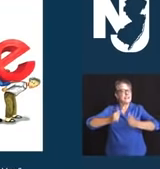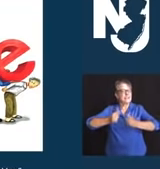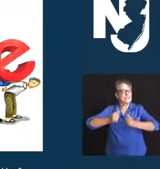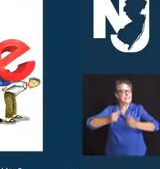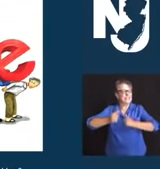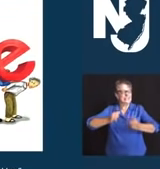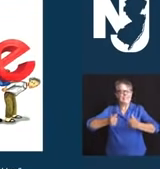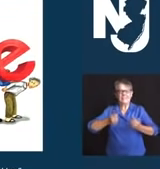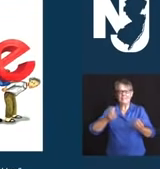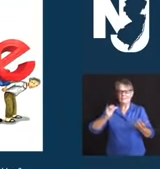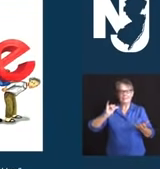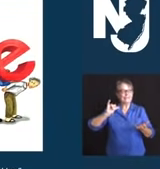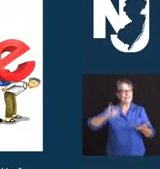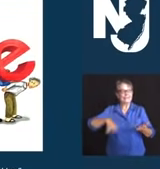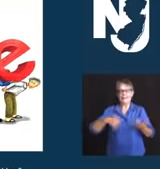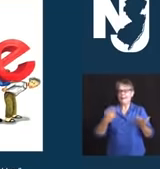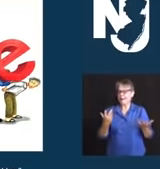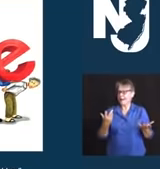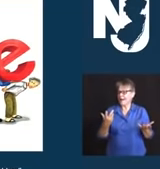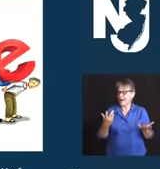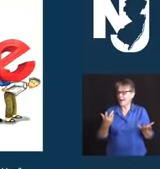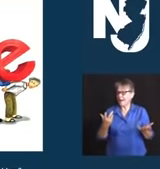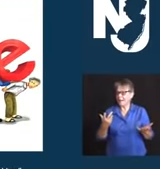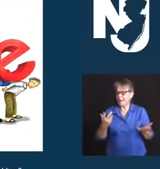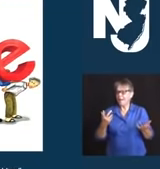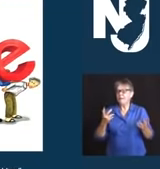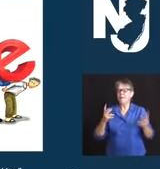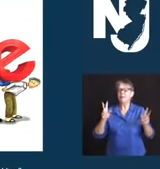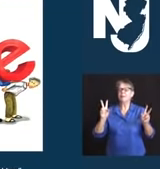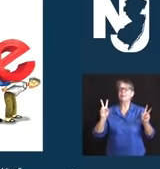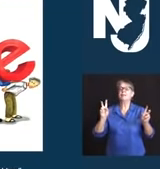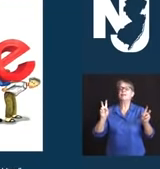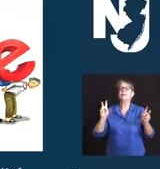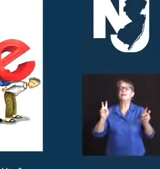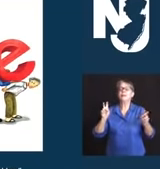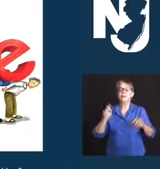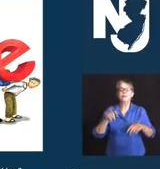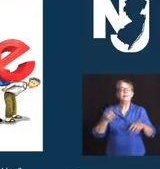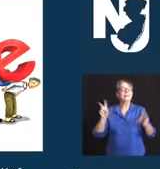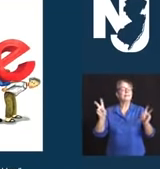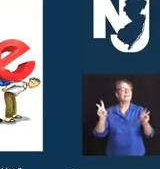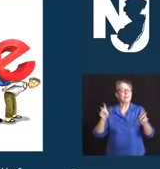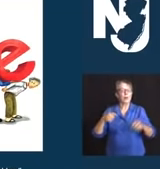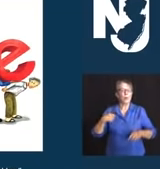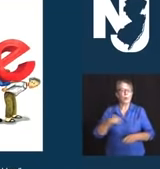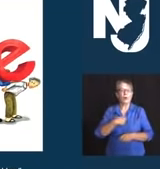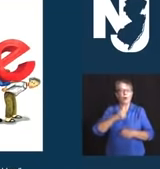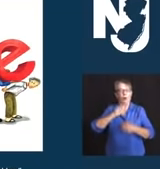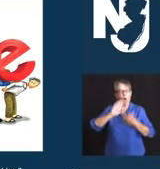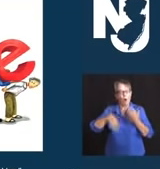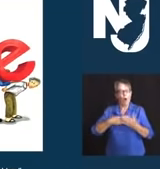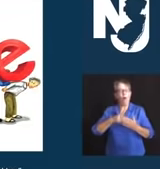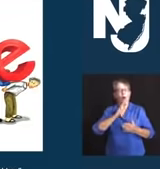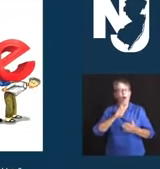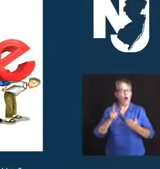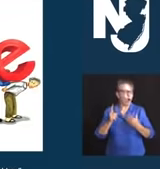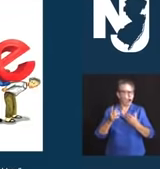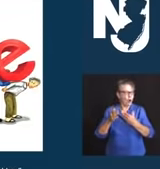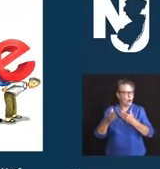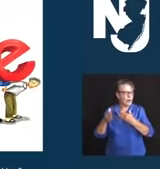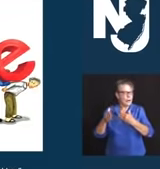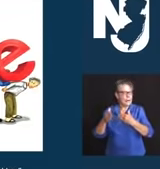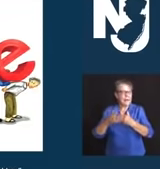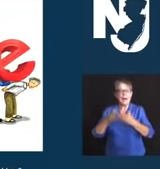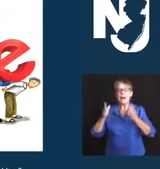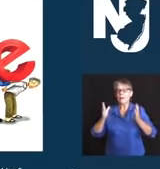"We're All Neighbors." The artist statement she submitted not only highlights the best of Fort Lee, but the strongest part of so many